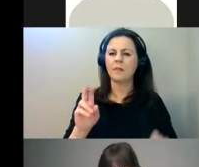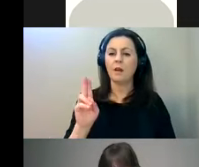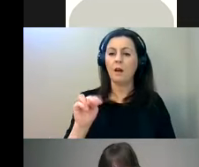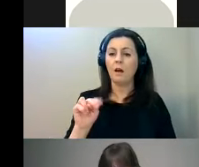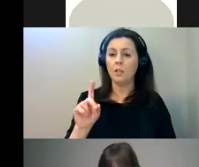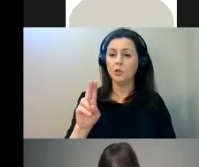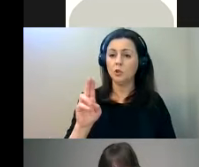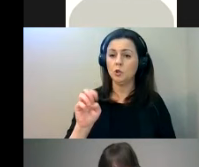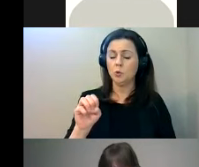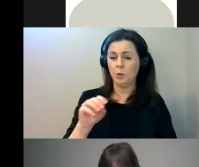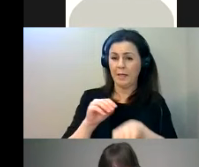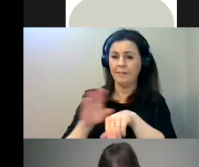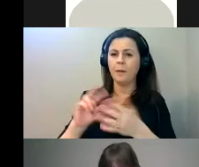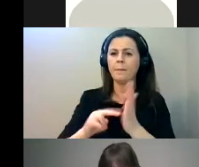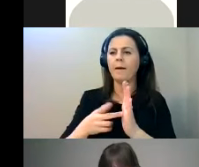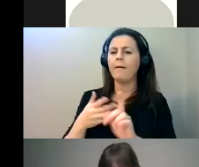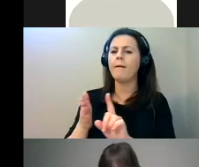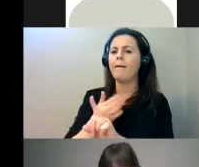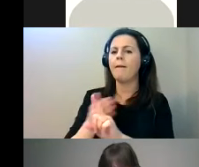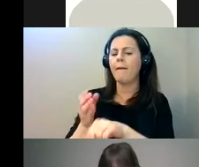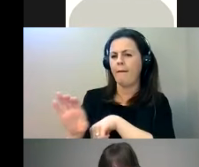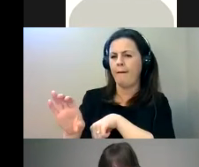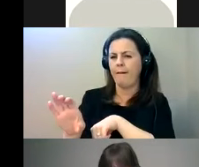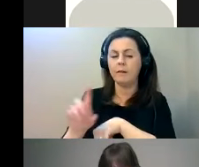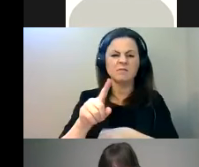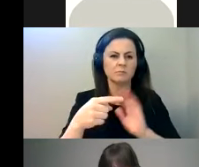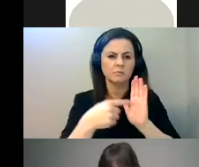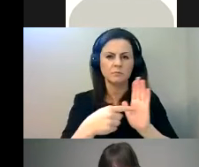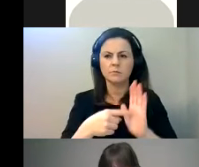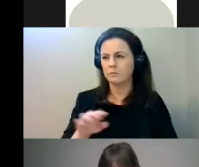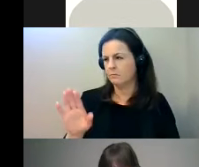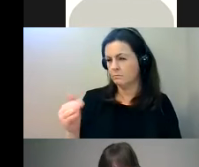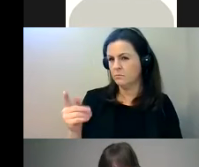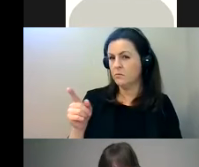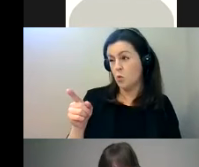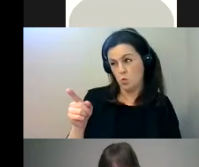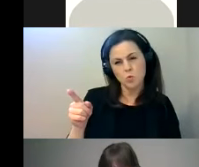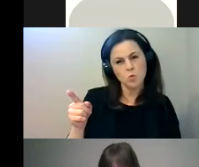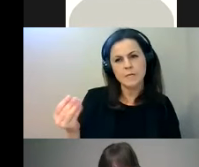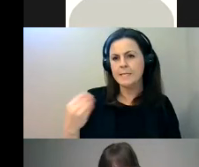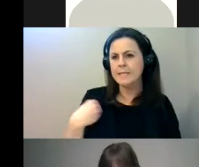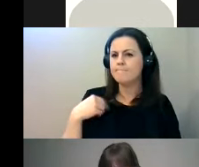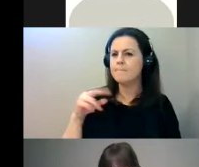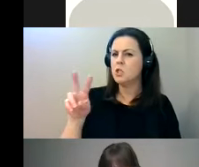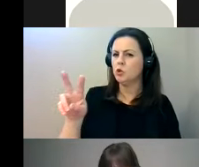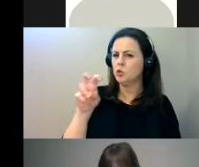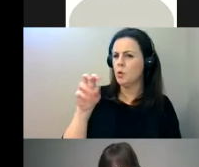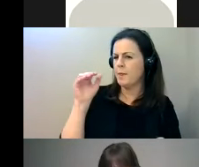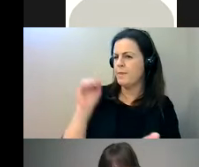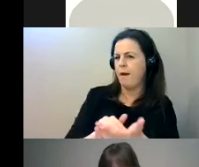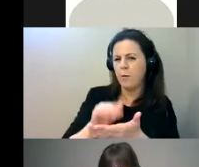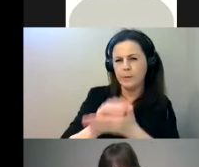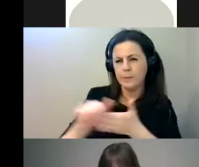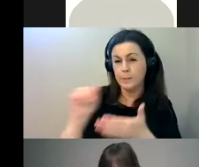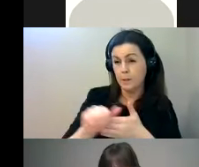coercion. I will give you an example. Unless you give me $200,000, Mom, I'm going to put you